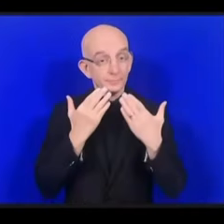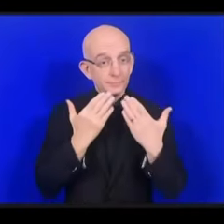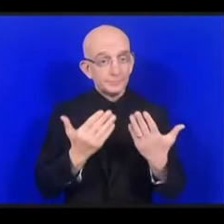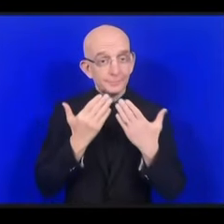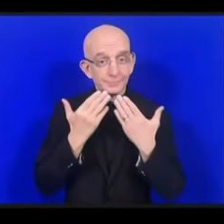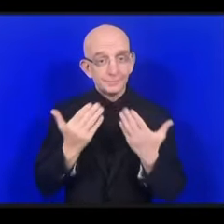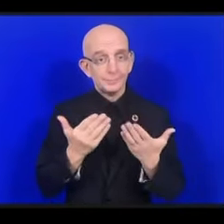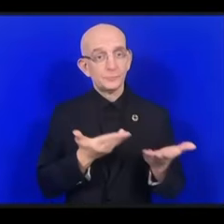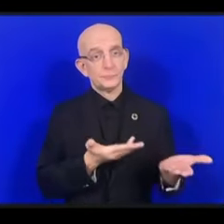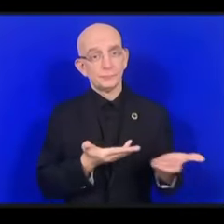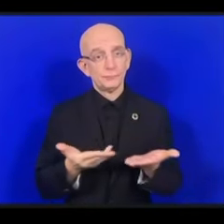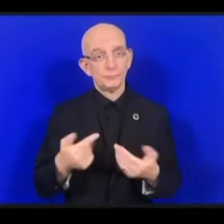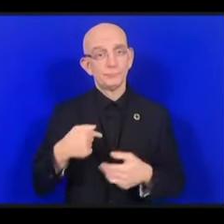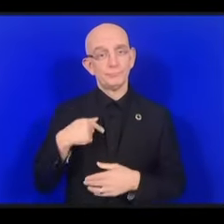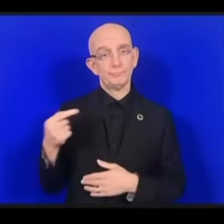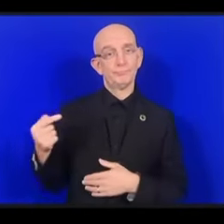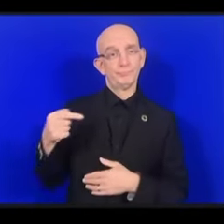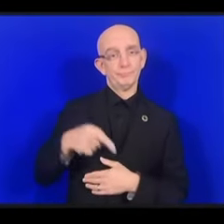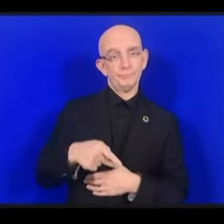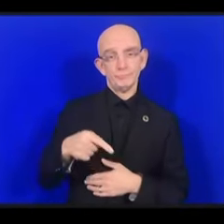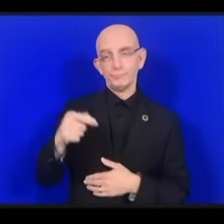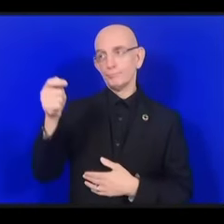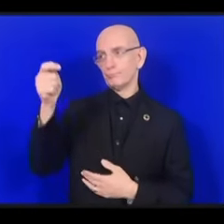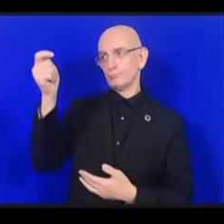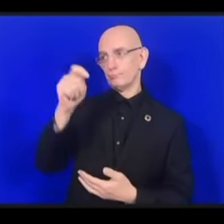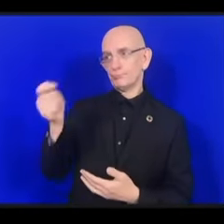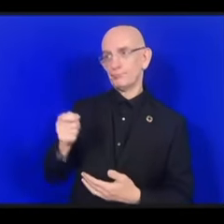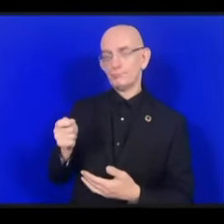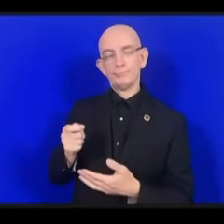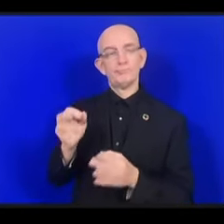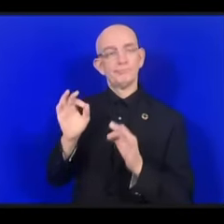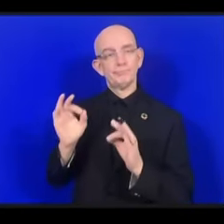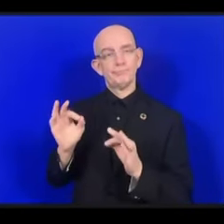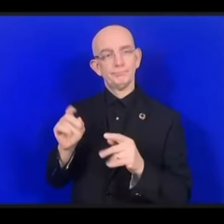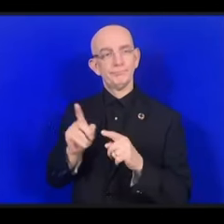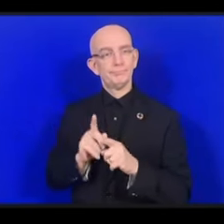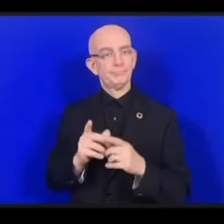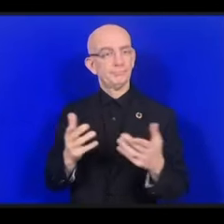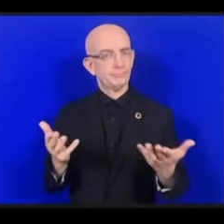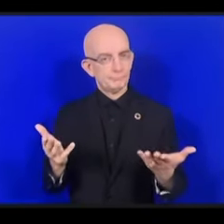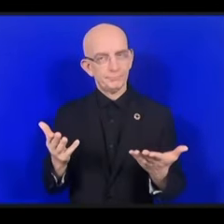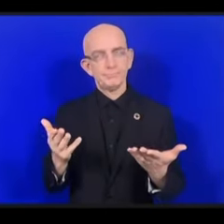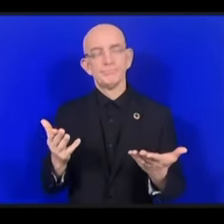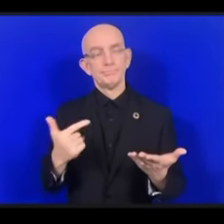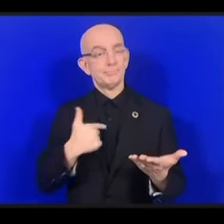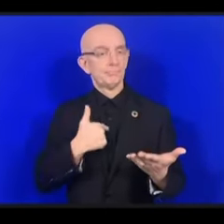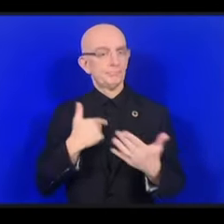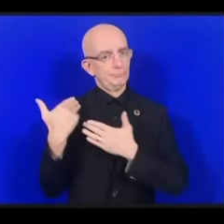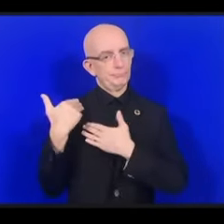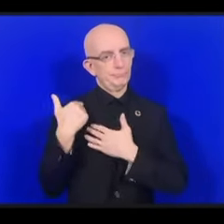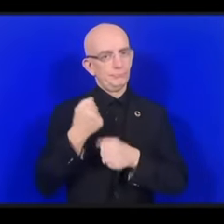I am head of Kiyomizu Temple. I would like to say a few words.